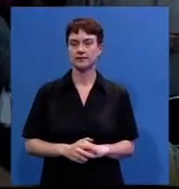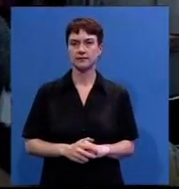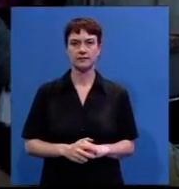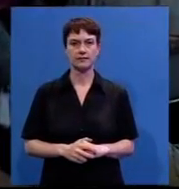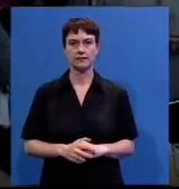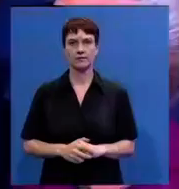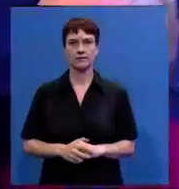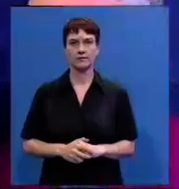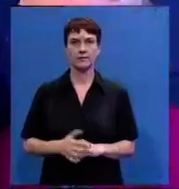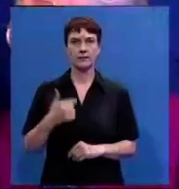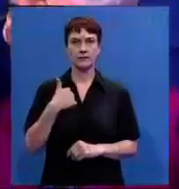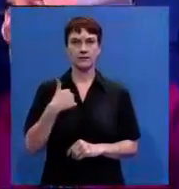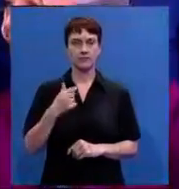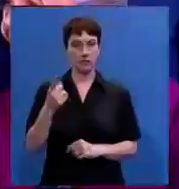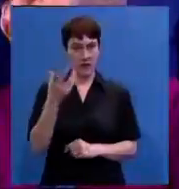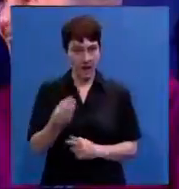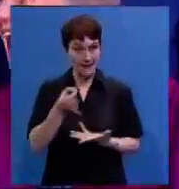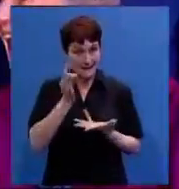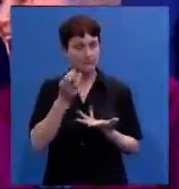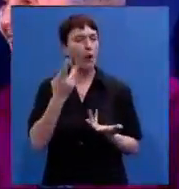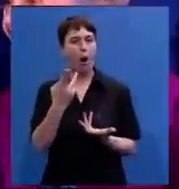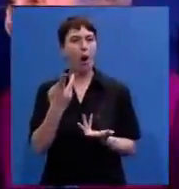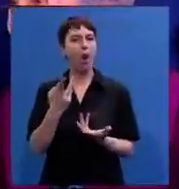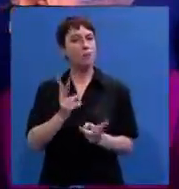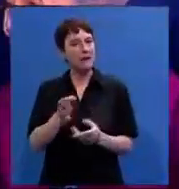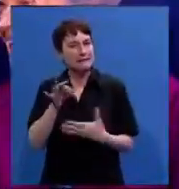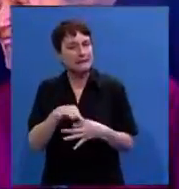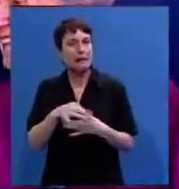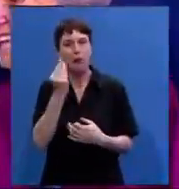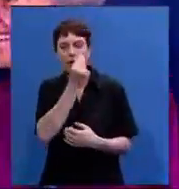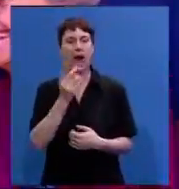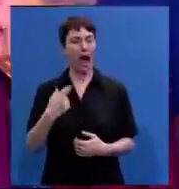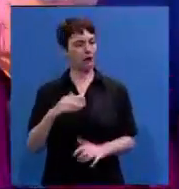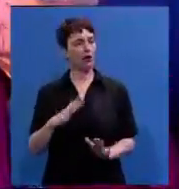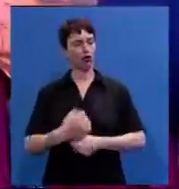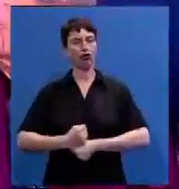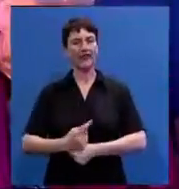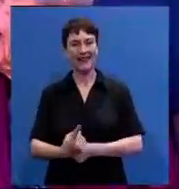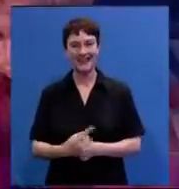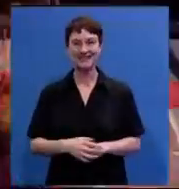tea? Well, no, I had coffee.